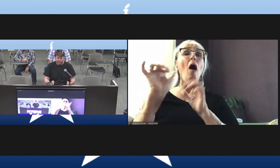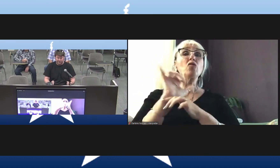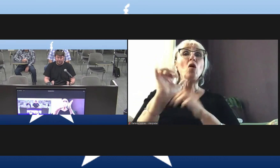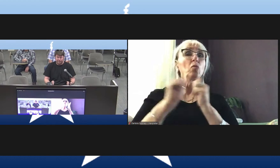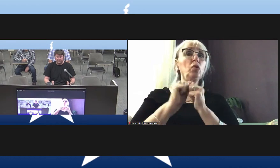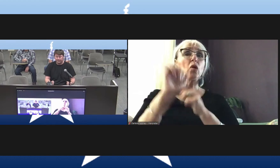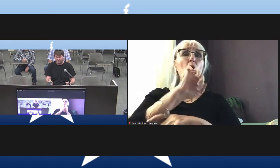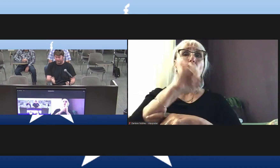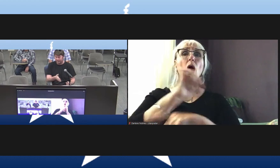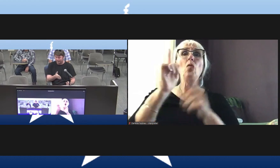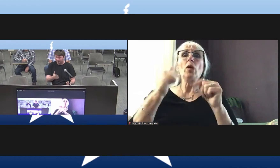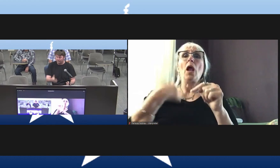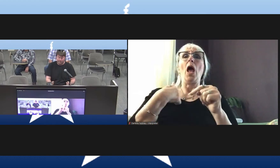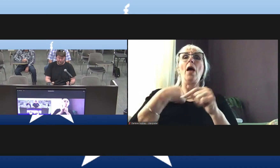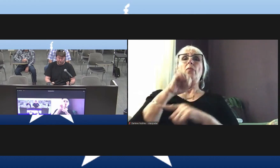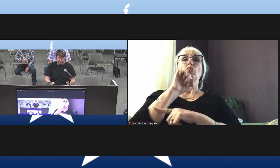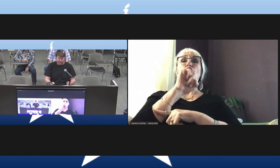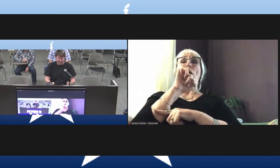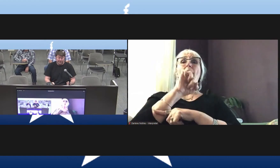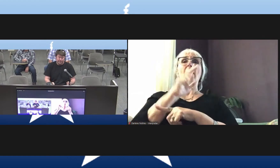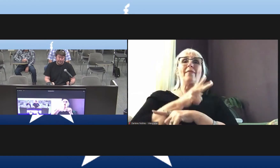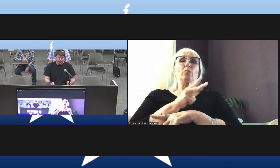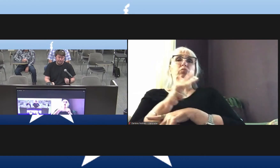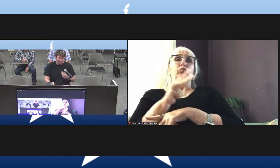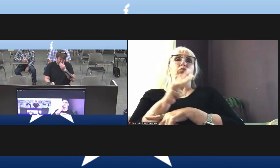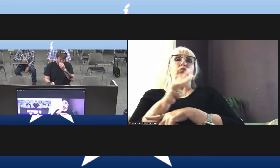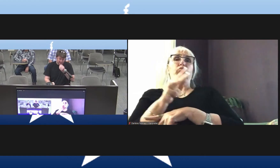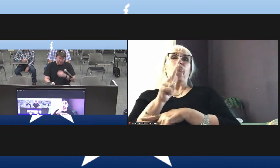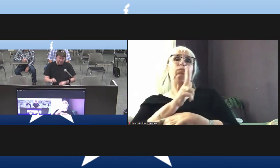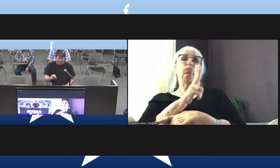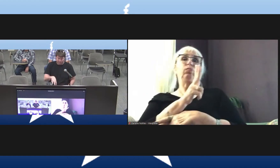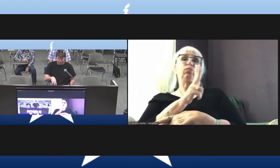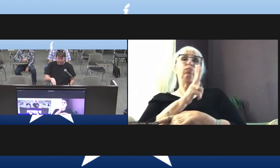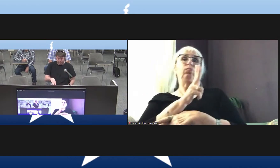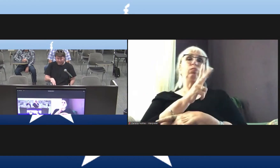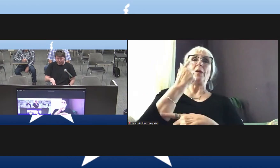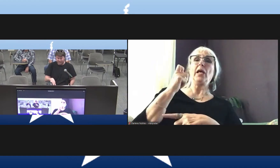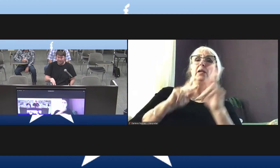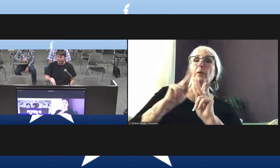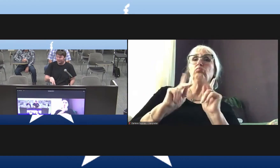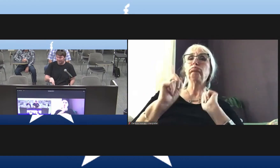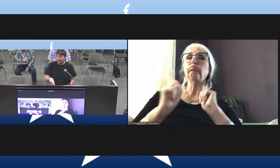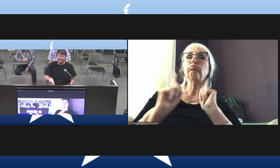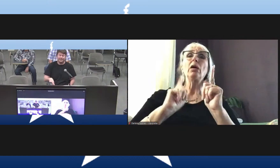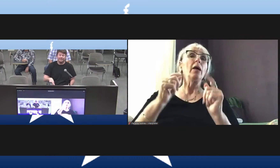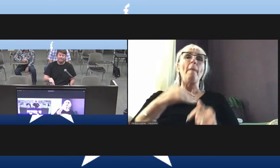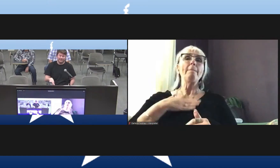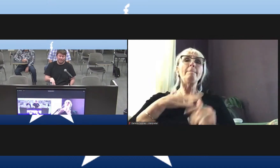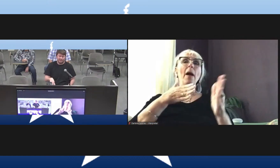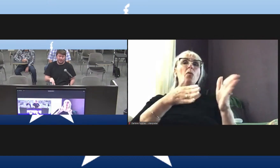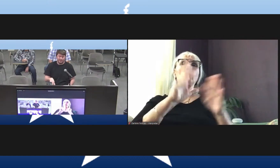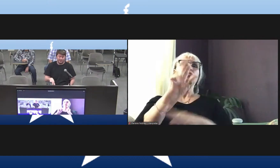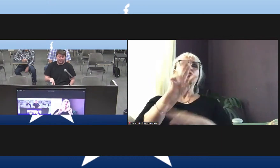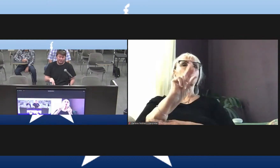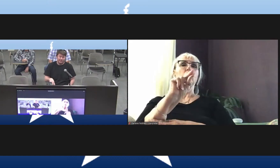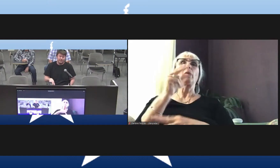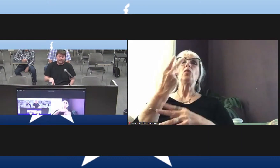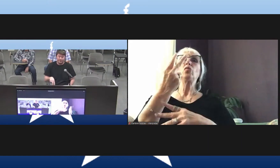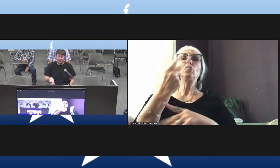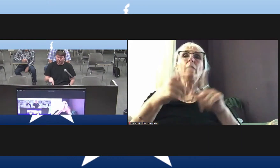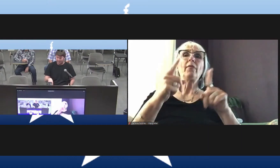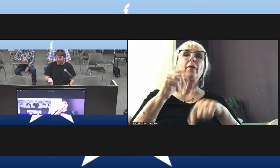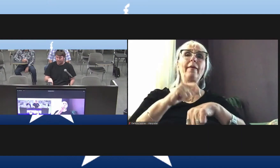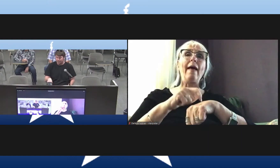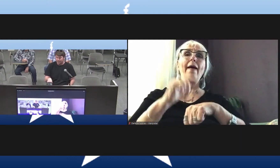you got to get out of the way for them. And not on my road, but 2 different times in the last 5 years, I've been